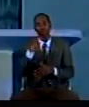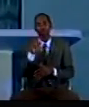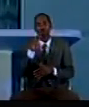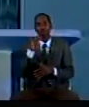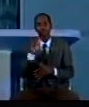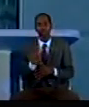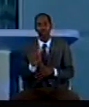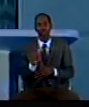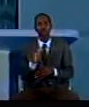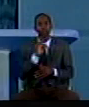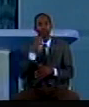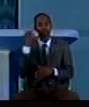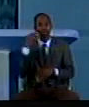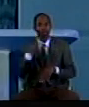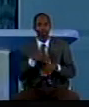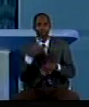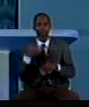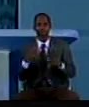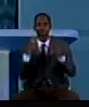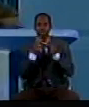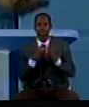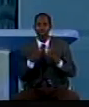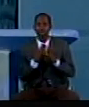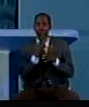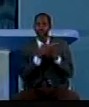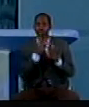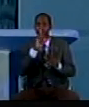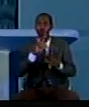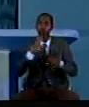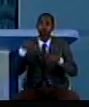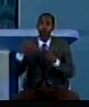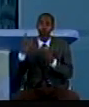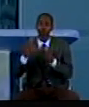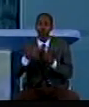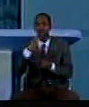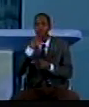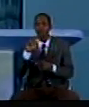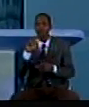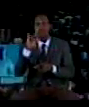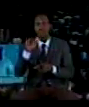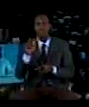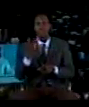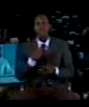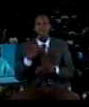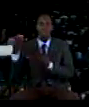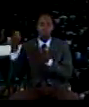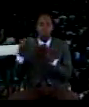Yola. Somebody went to Zaria and brought my admission letter.